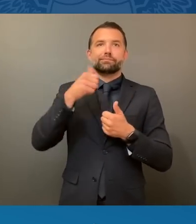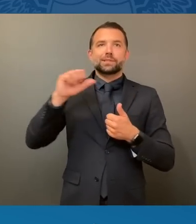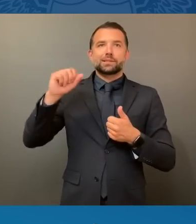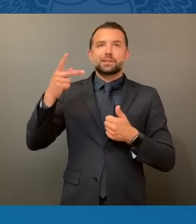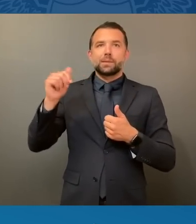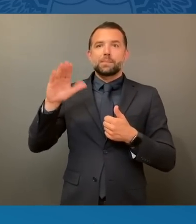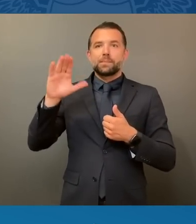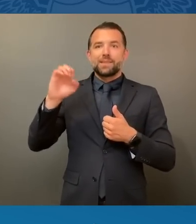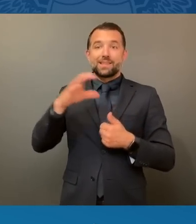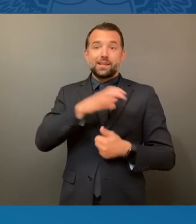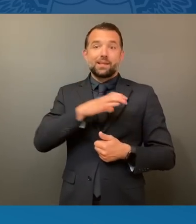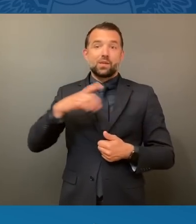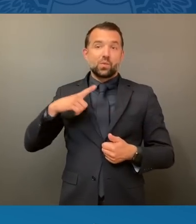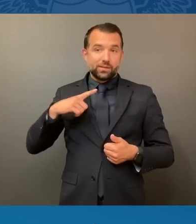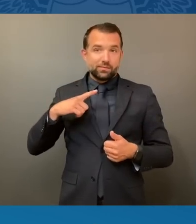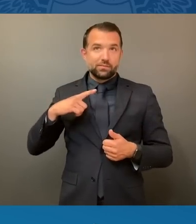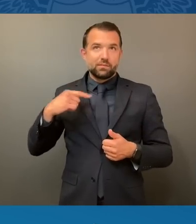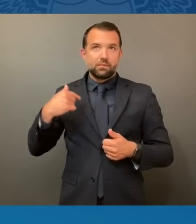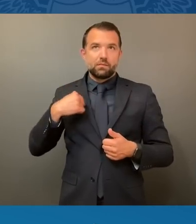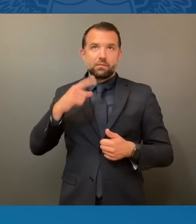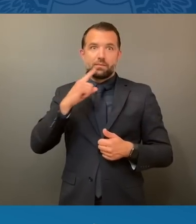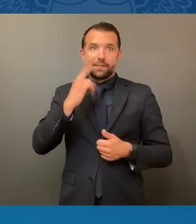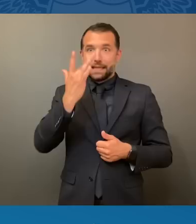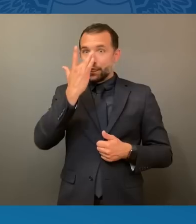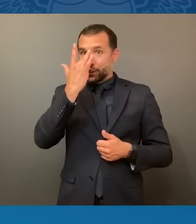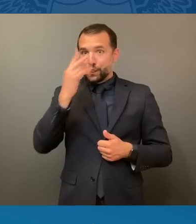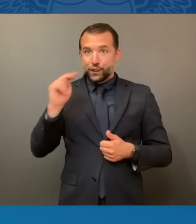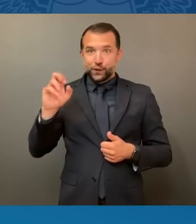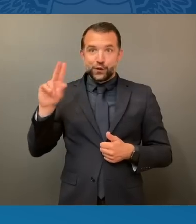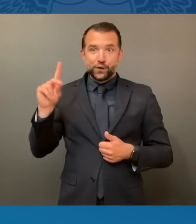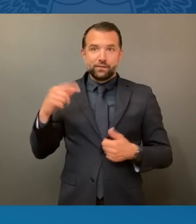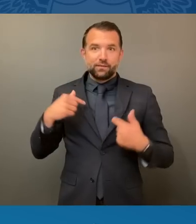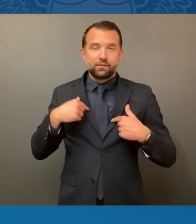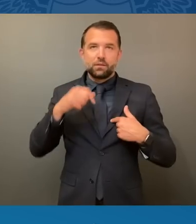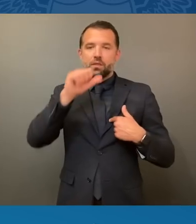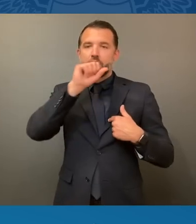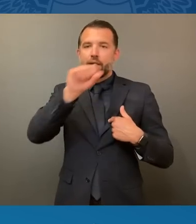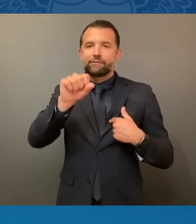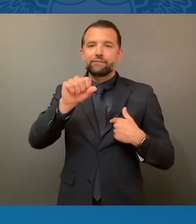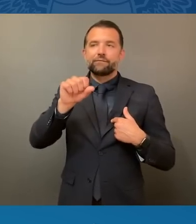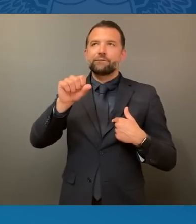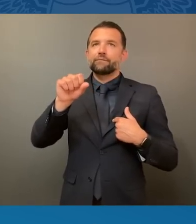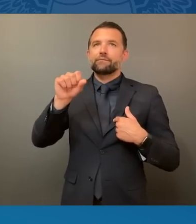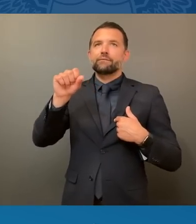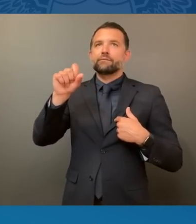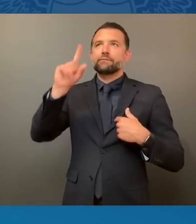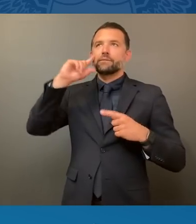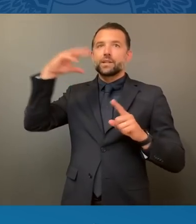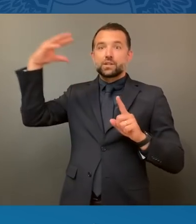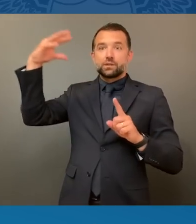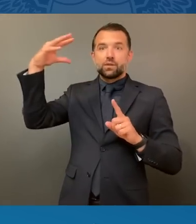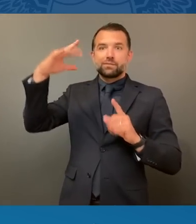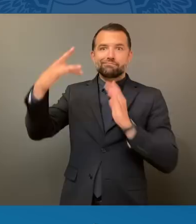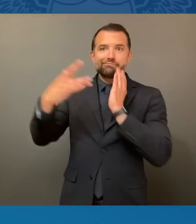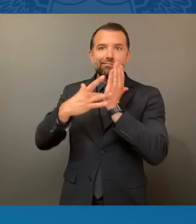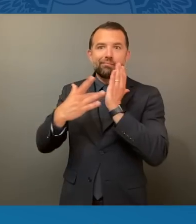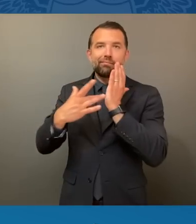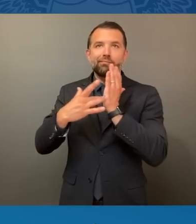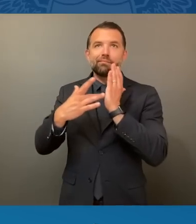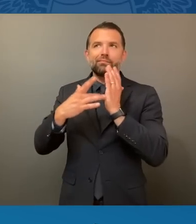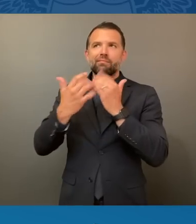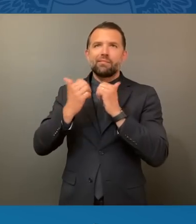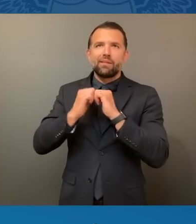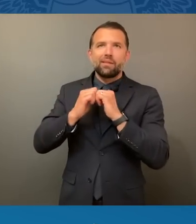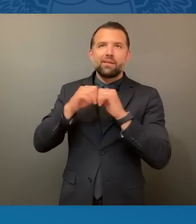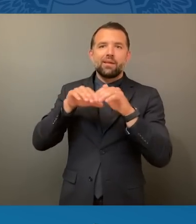That will be a subject for I another love day. that. But how satellite technology, right? But you have to have access to the tech, helps